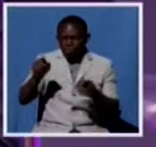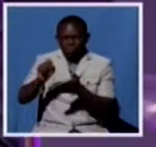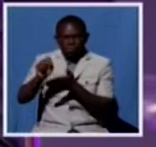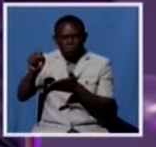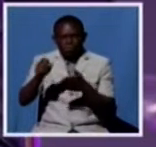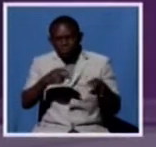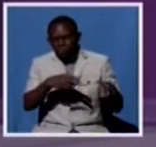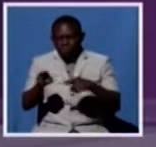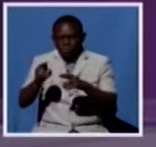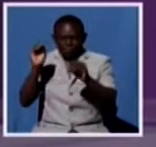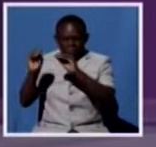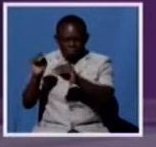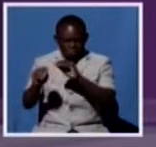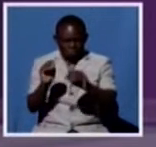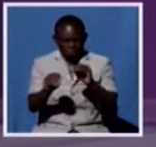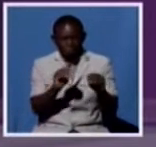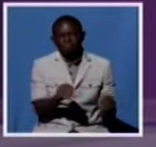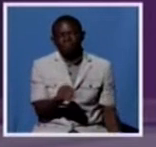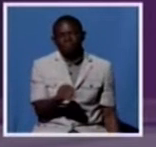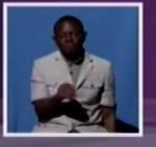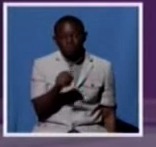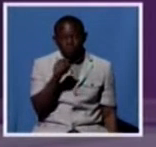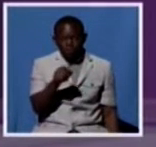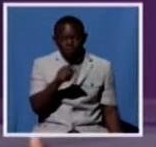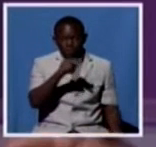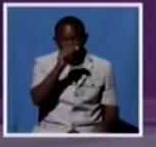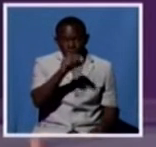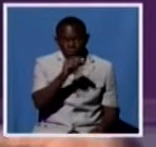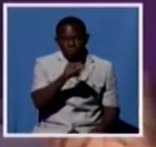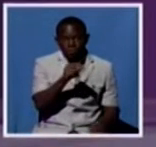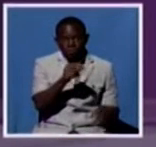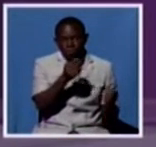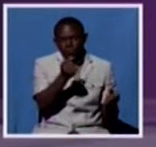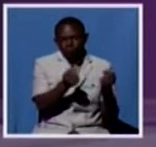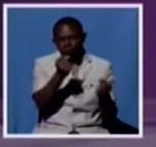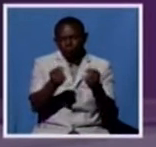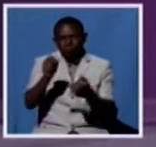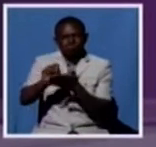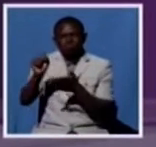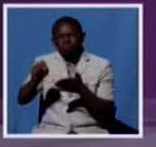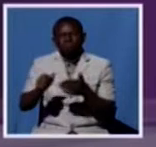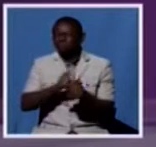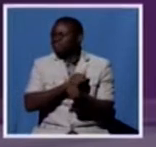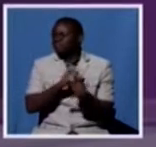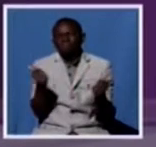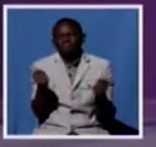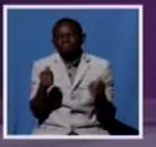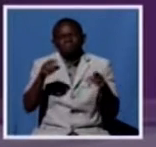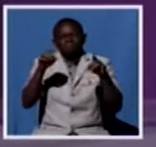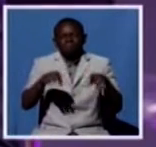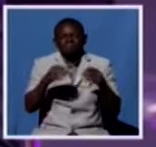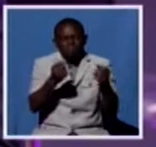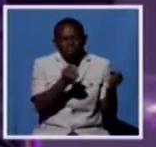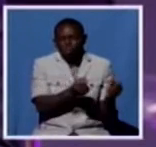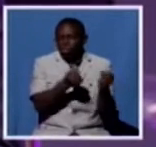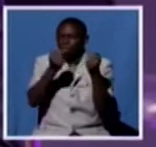road, it's actually complete. You drive without, people are taking maybe 1.5 hours to